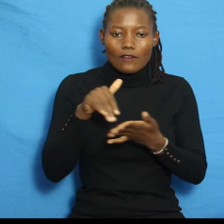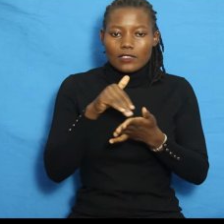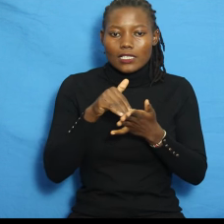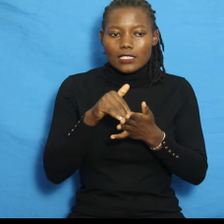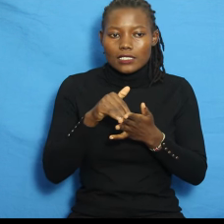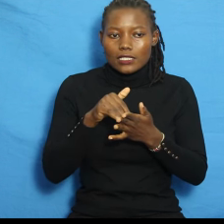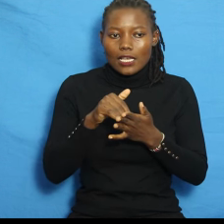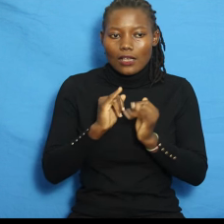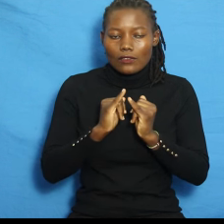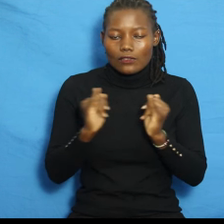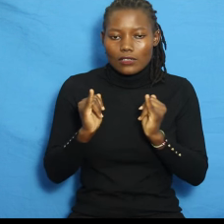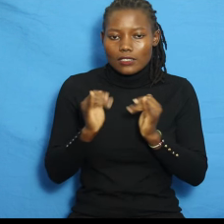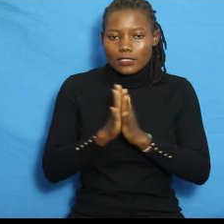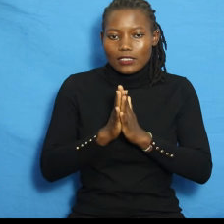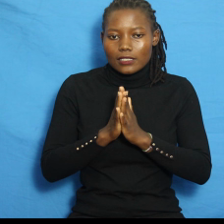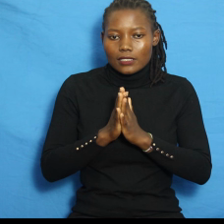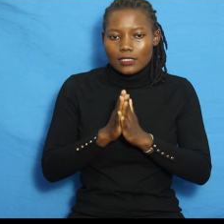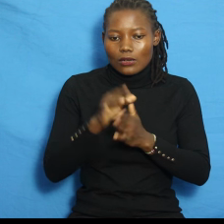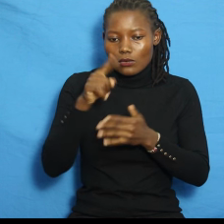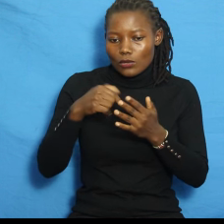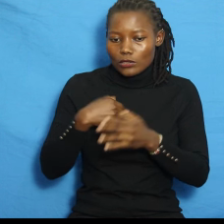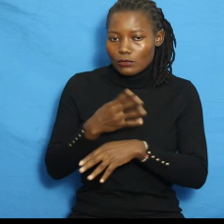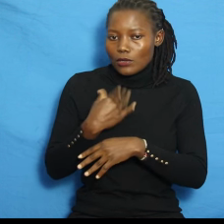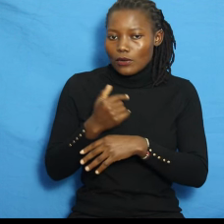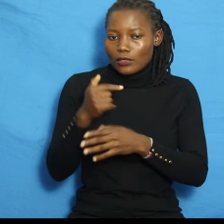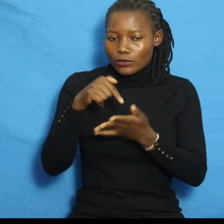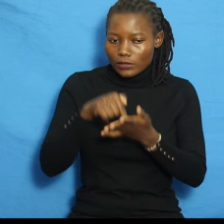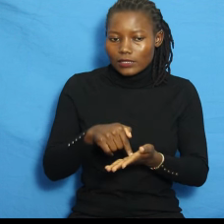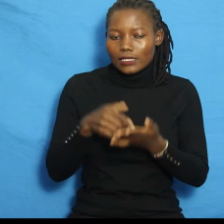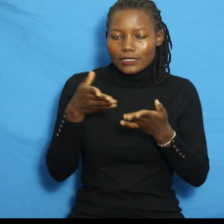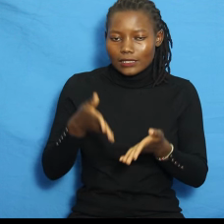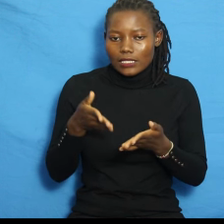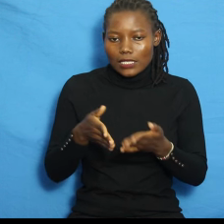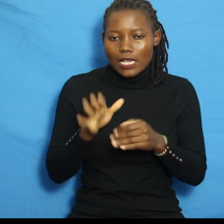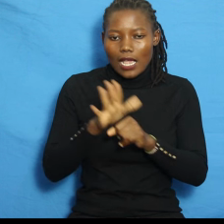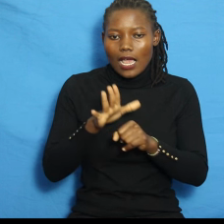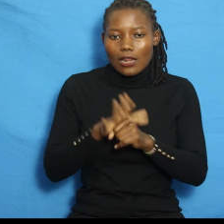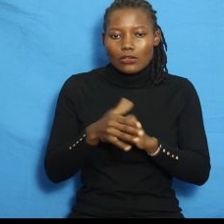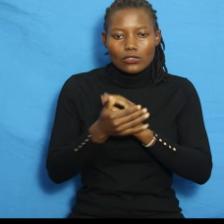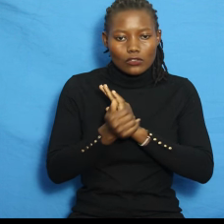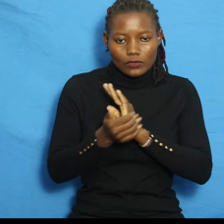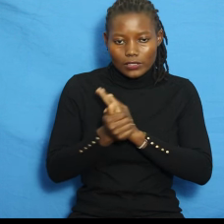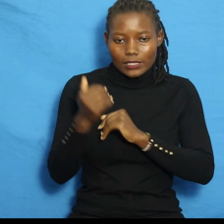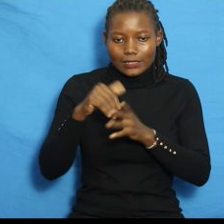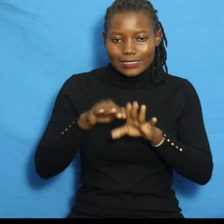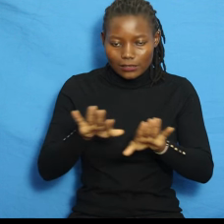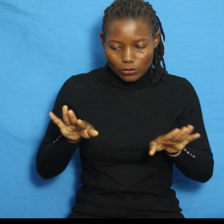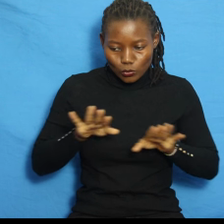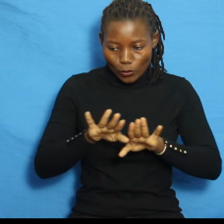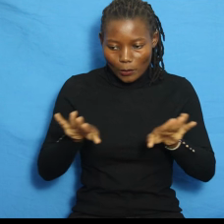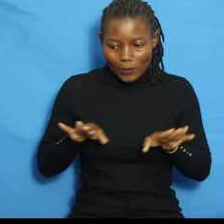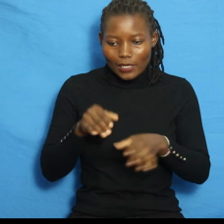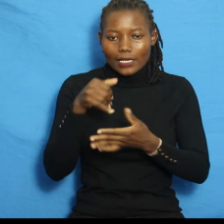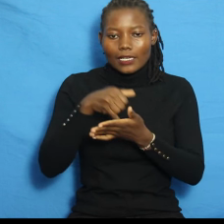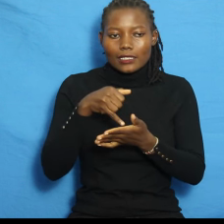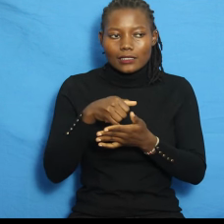and a center of volume. What I want to emphasize here is that a lot of tactics in swimming